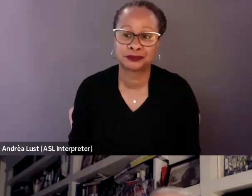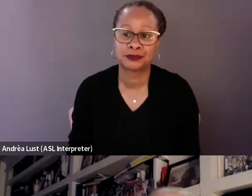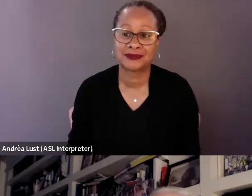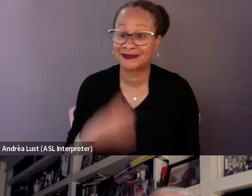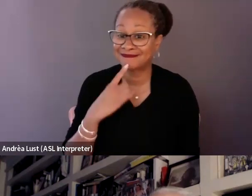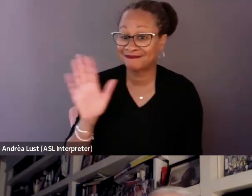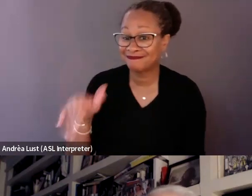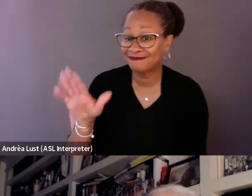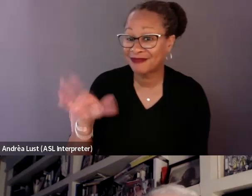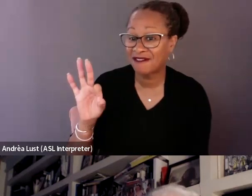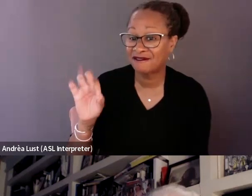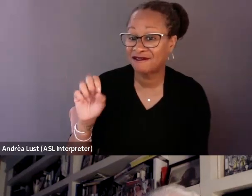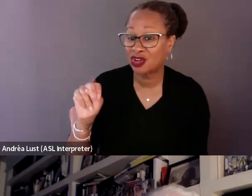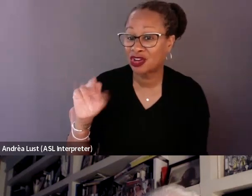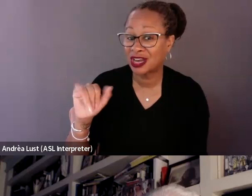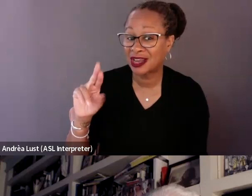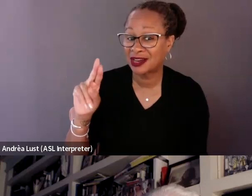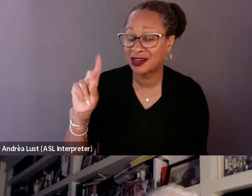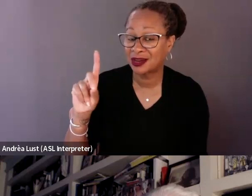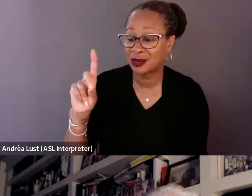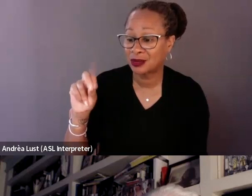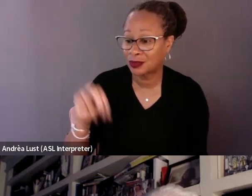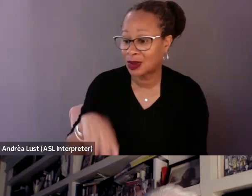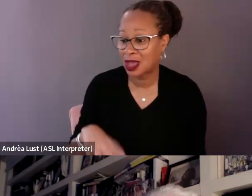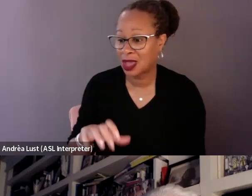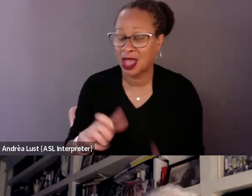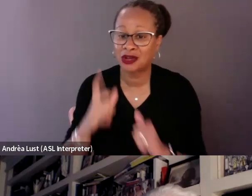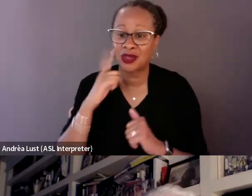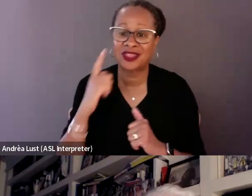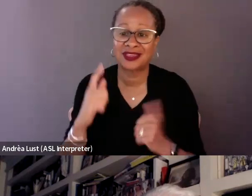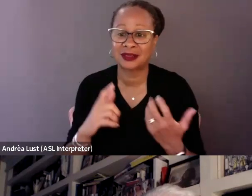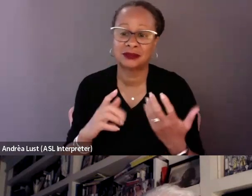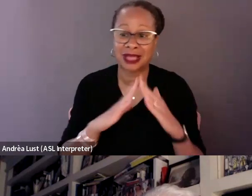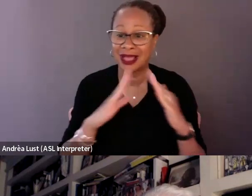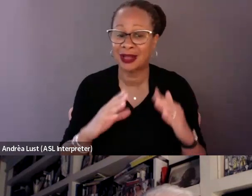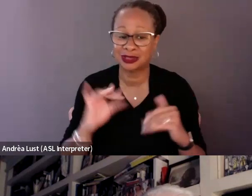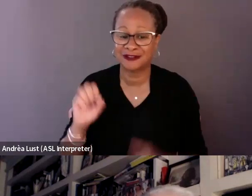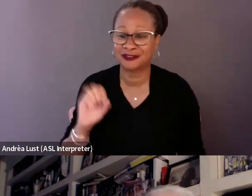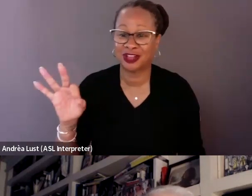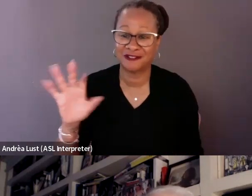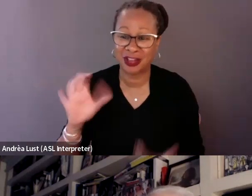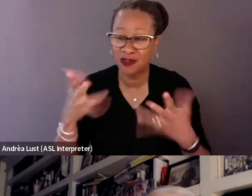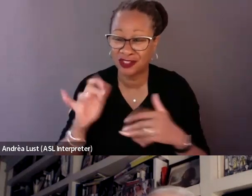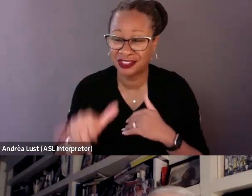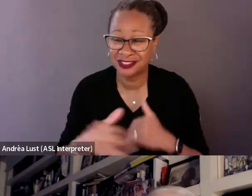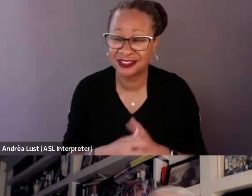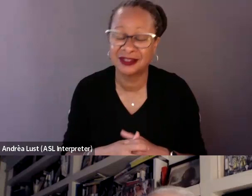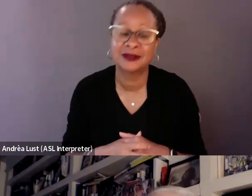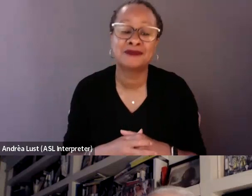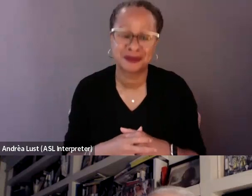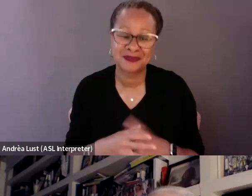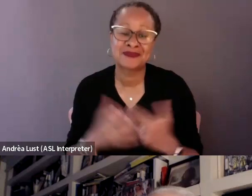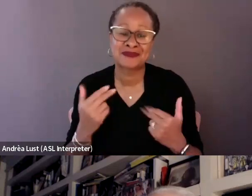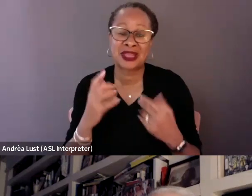Fernando, how do you think is the house of Jeff, no? So when you must